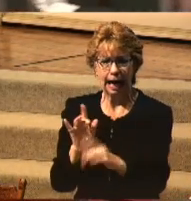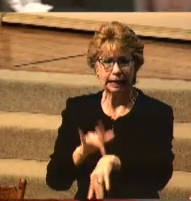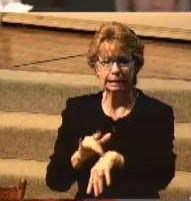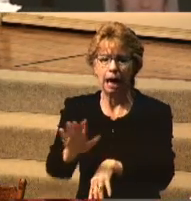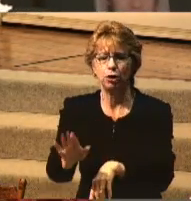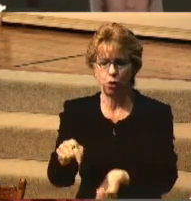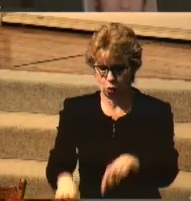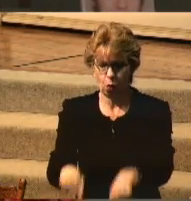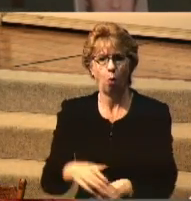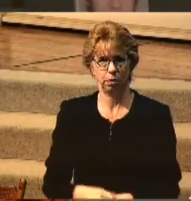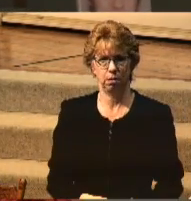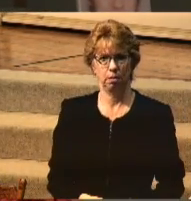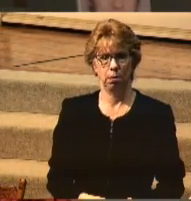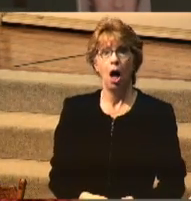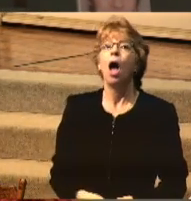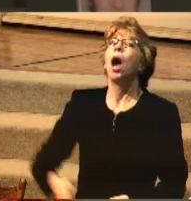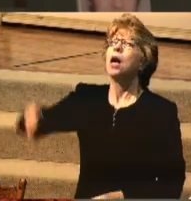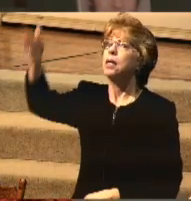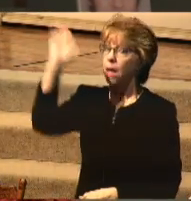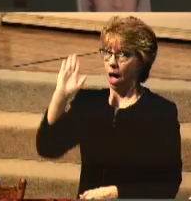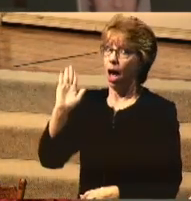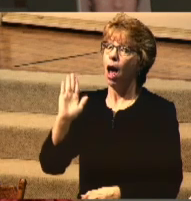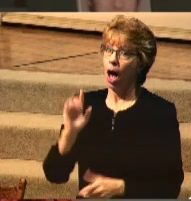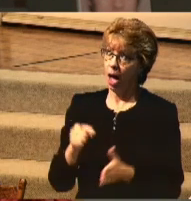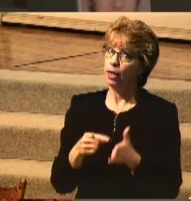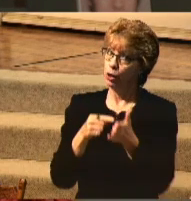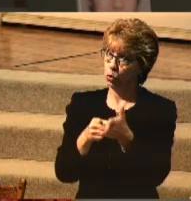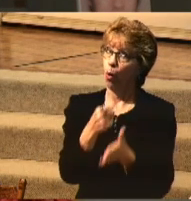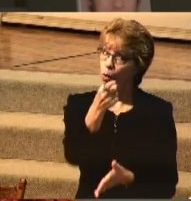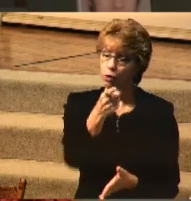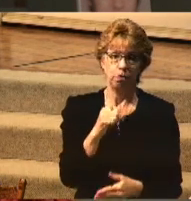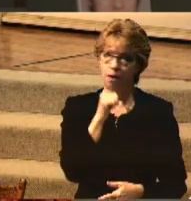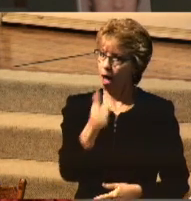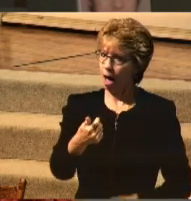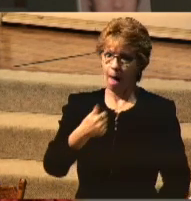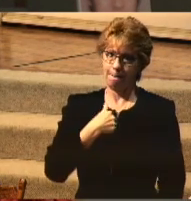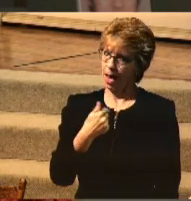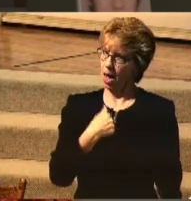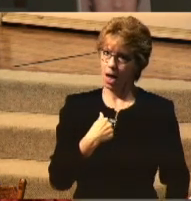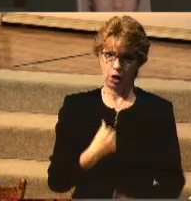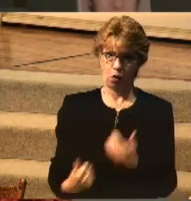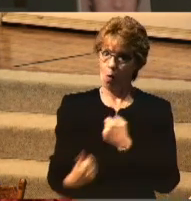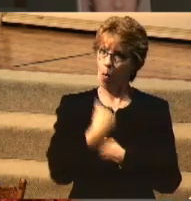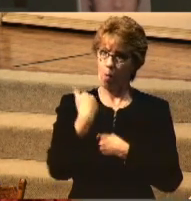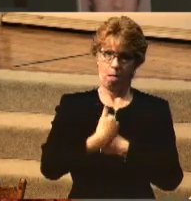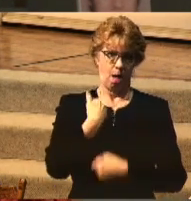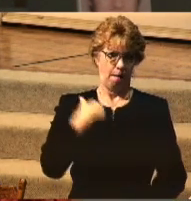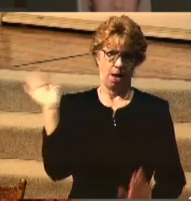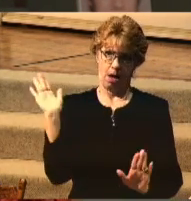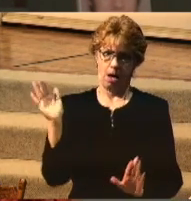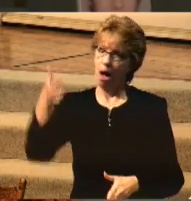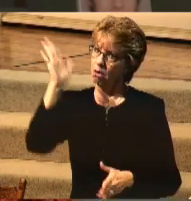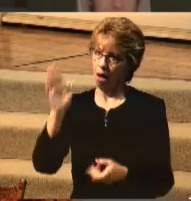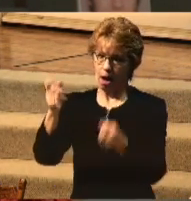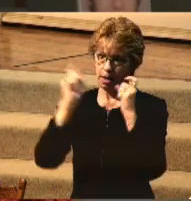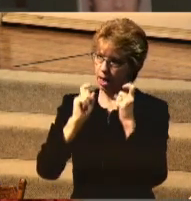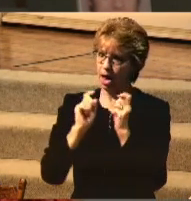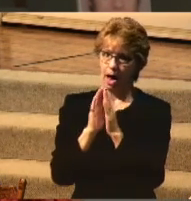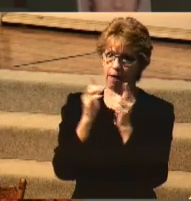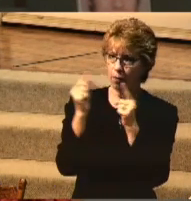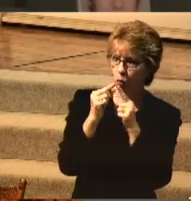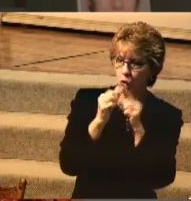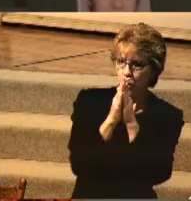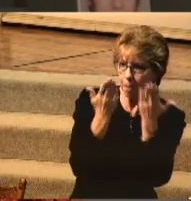toes get stomped on, it's God that's stomping on them. Don't blame me. God's the one that gave us His Word. He